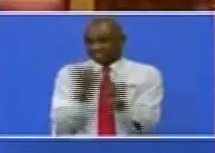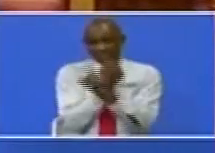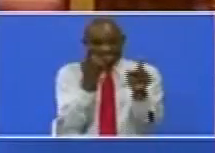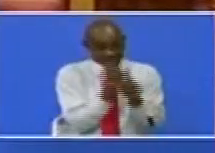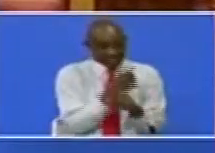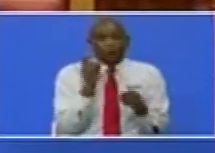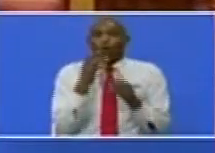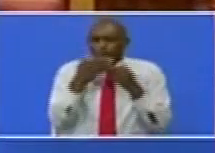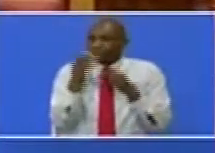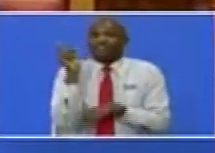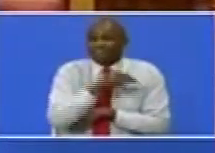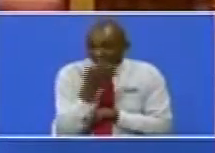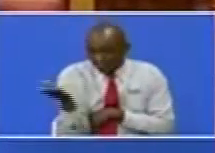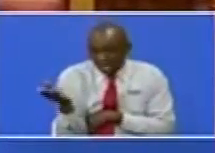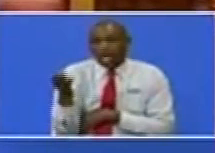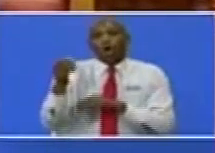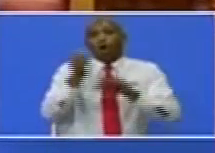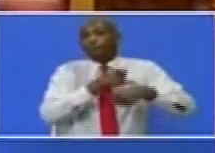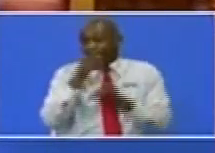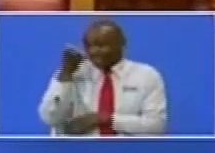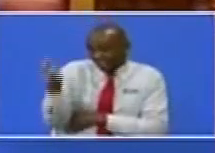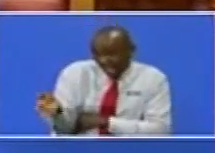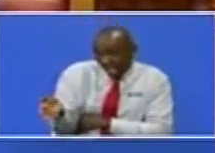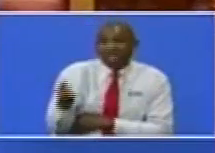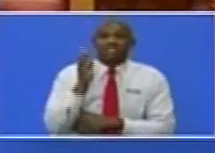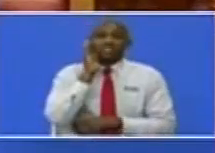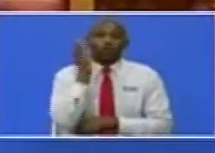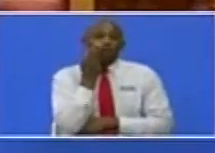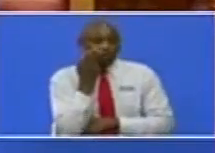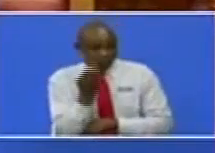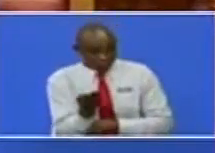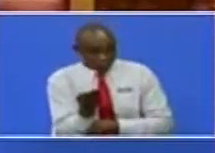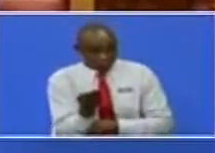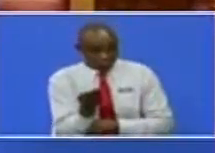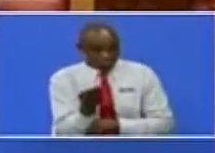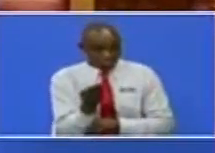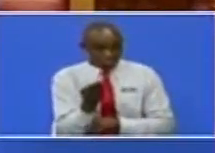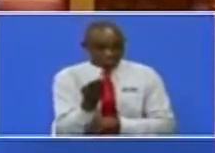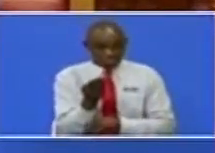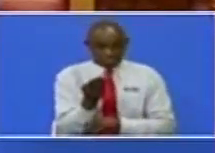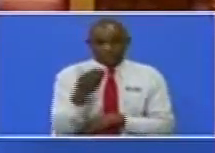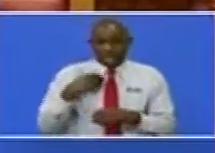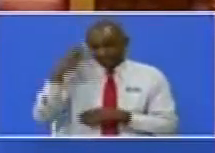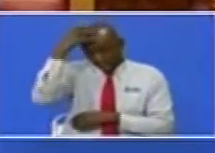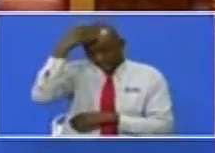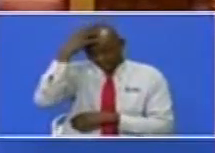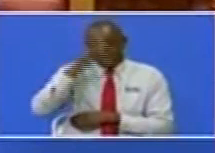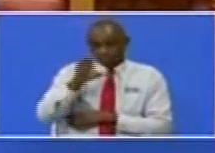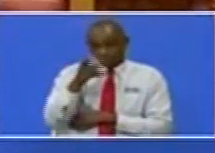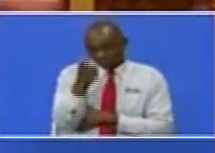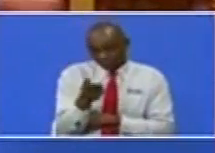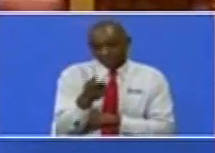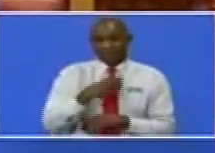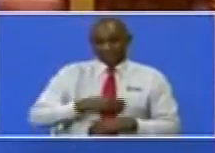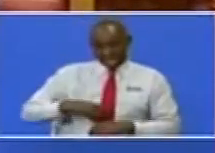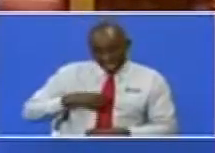of completion in Homa Bay, in Isiolo, Manda in Lamu County,